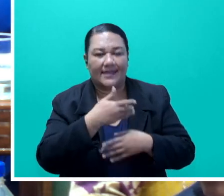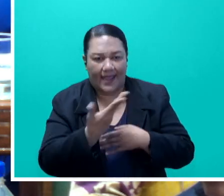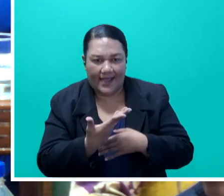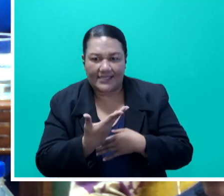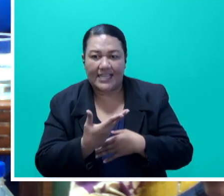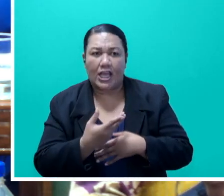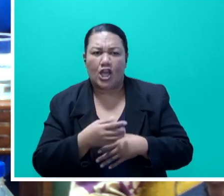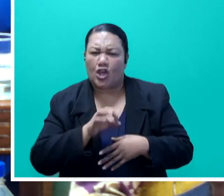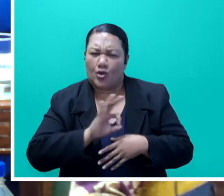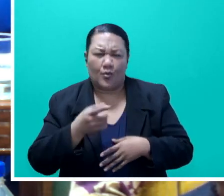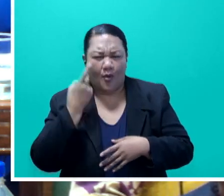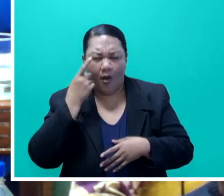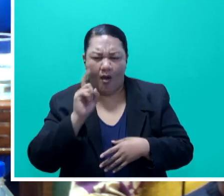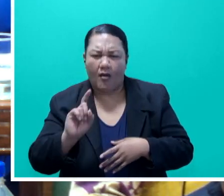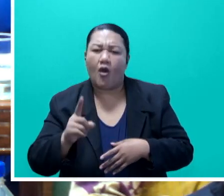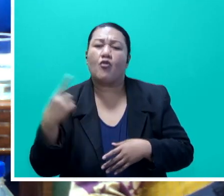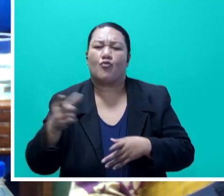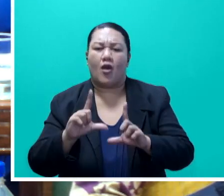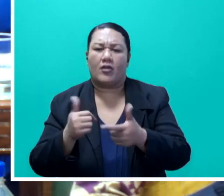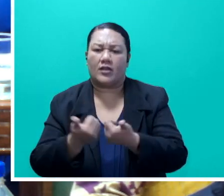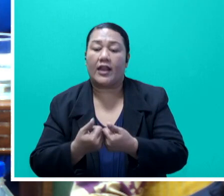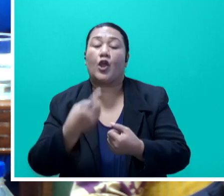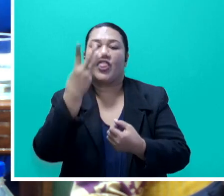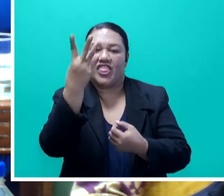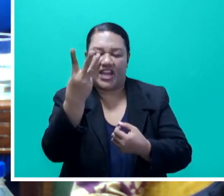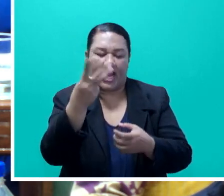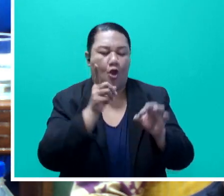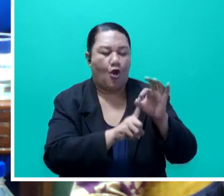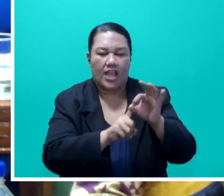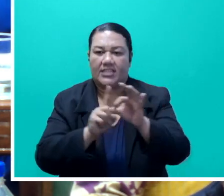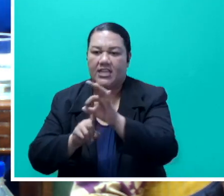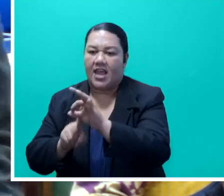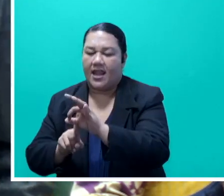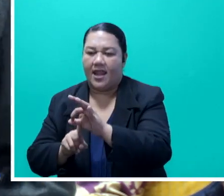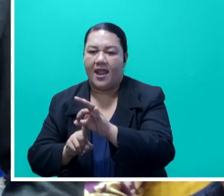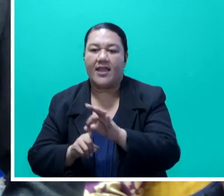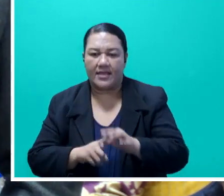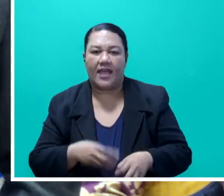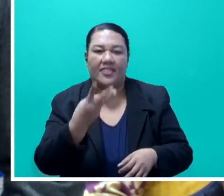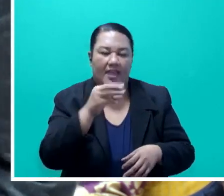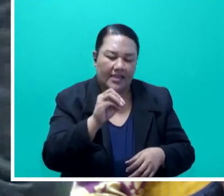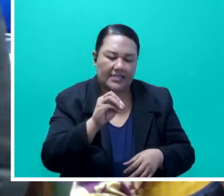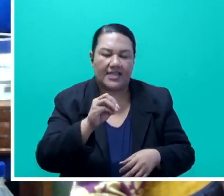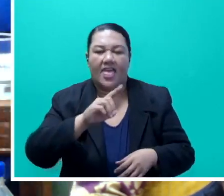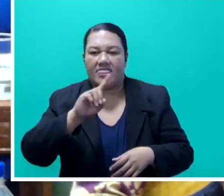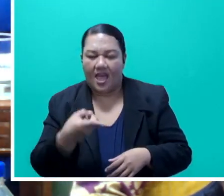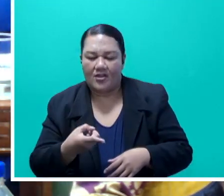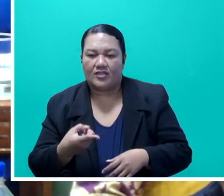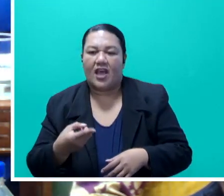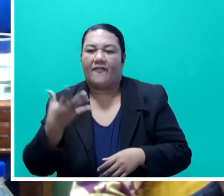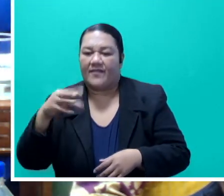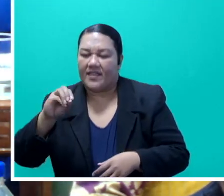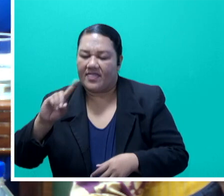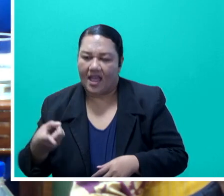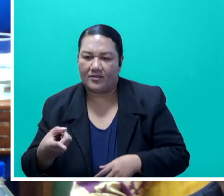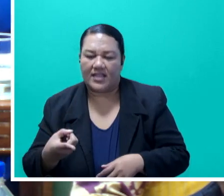going to be $5,000. You get 3 quotations. Government has a threshold of $30,000, $50,000. Municipal councils may have